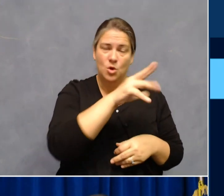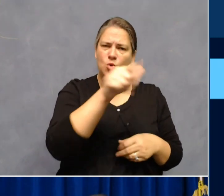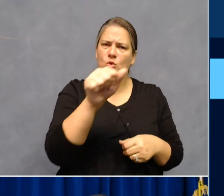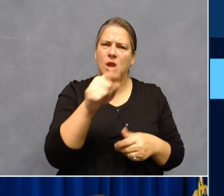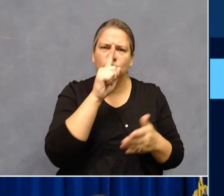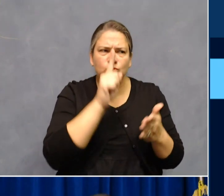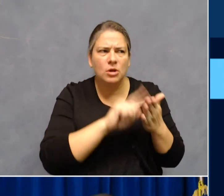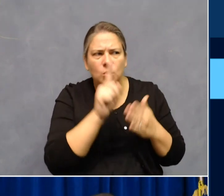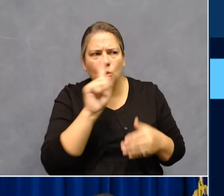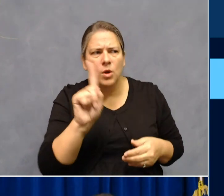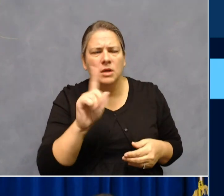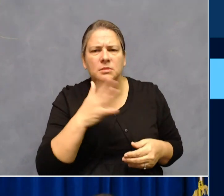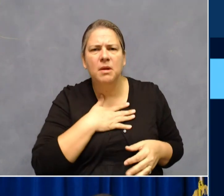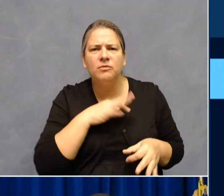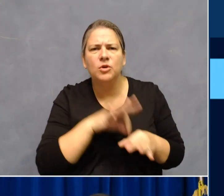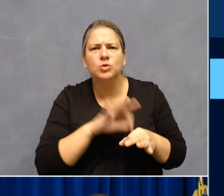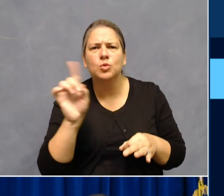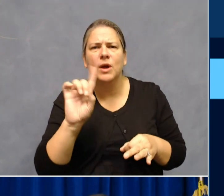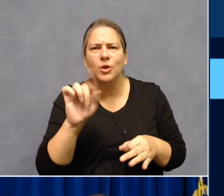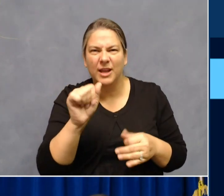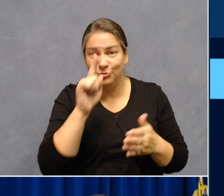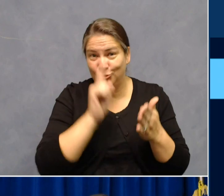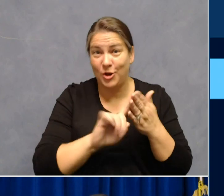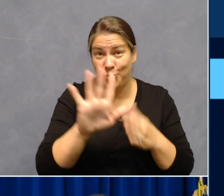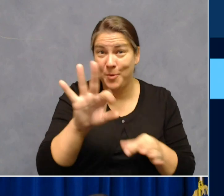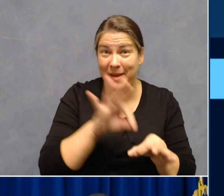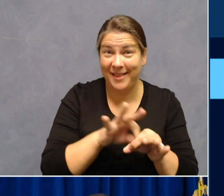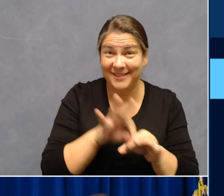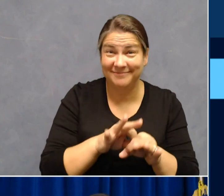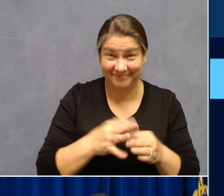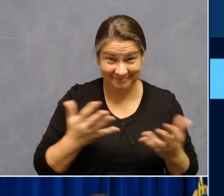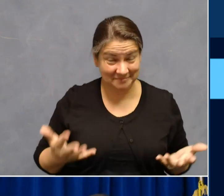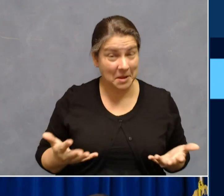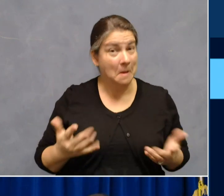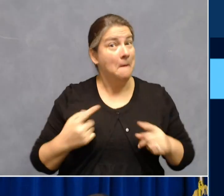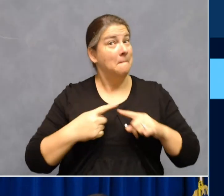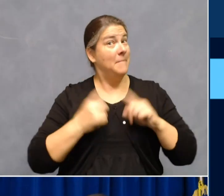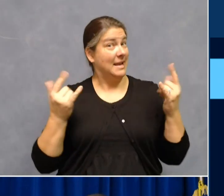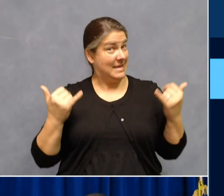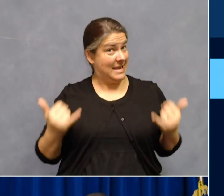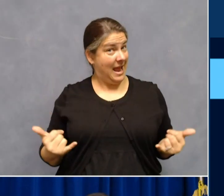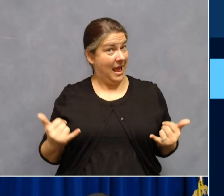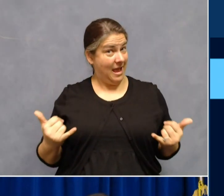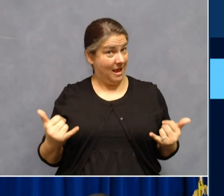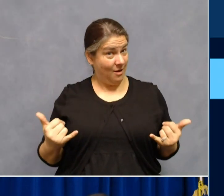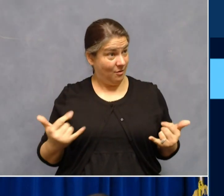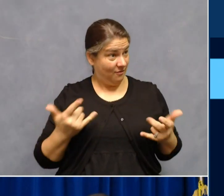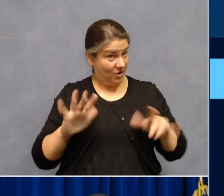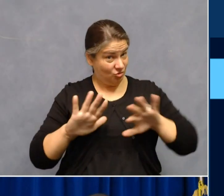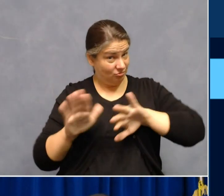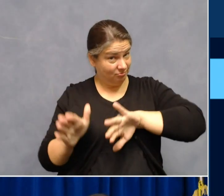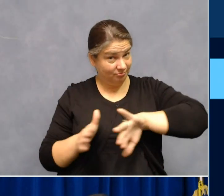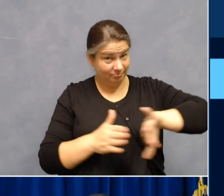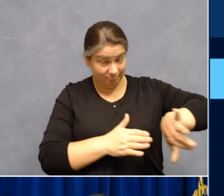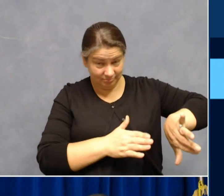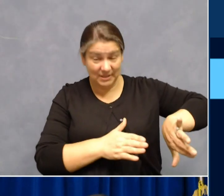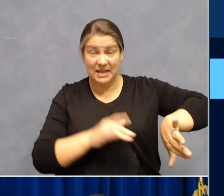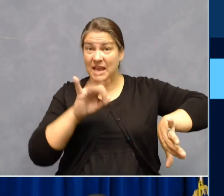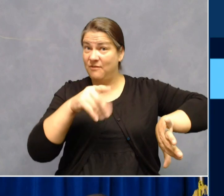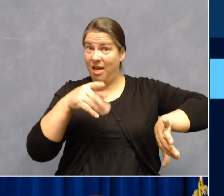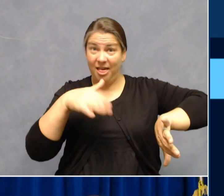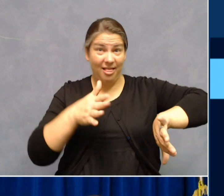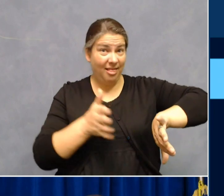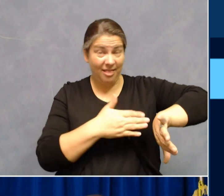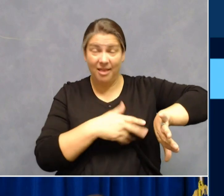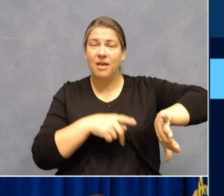be counted. But now's the opportunity to vote in person safely by spreading out when we are going to do it.